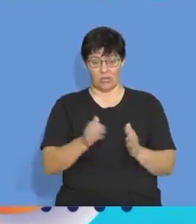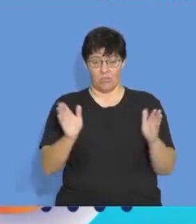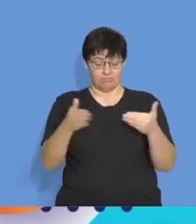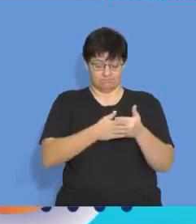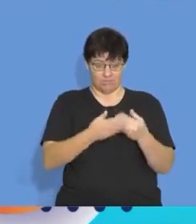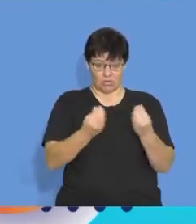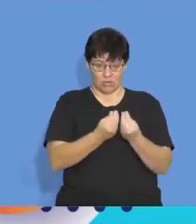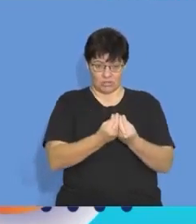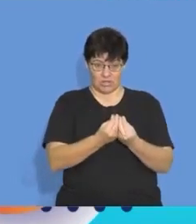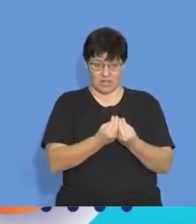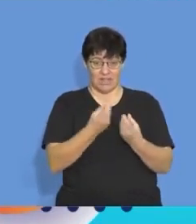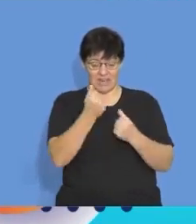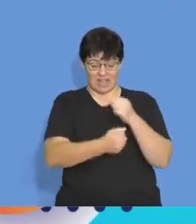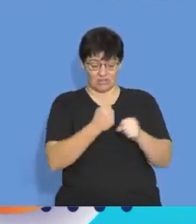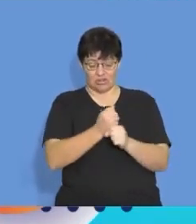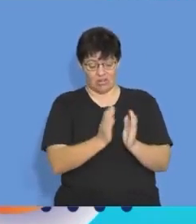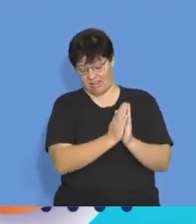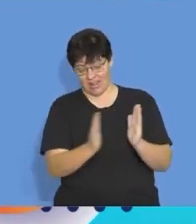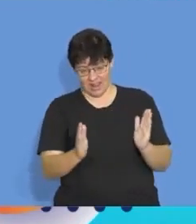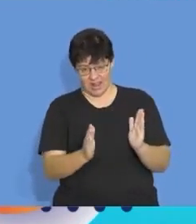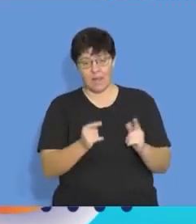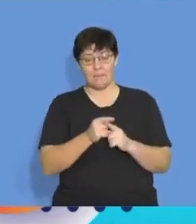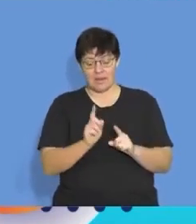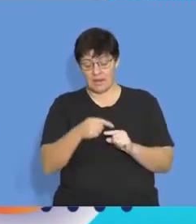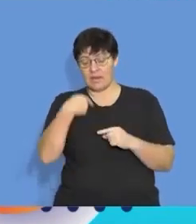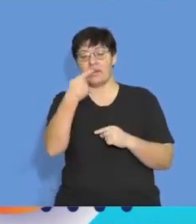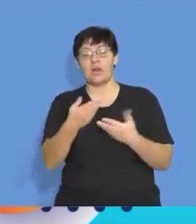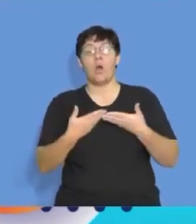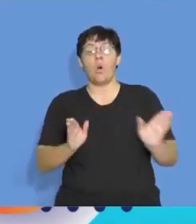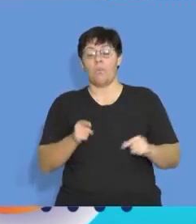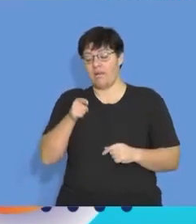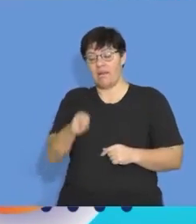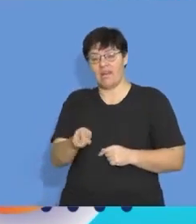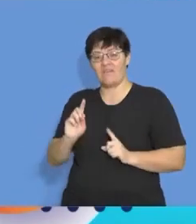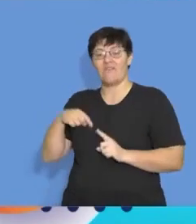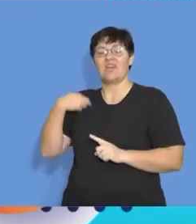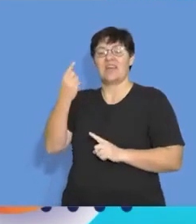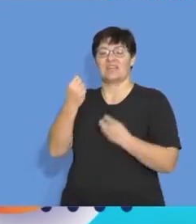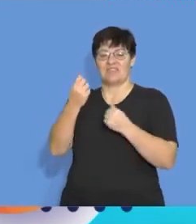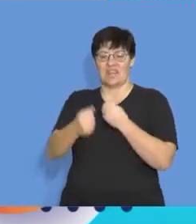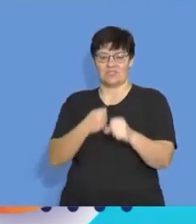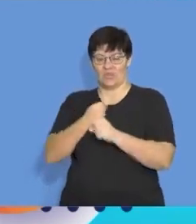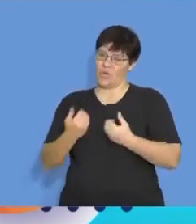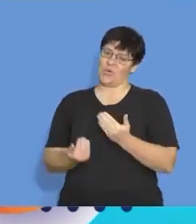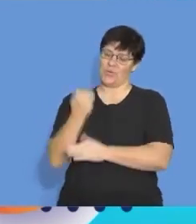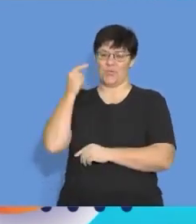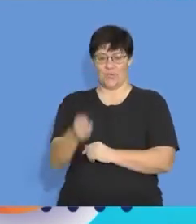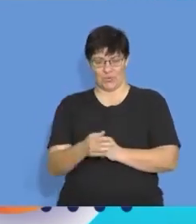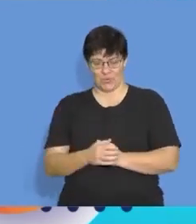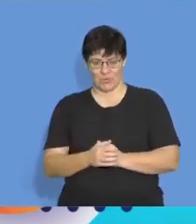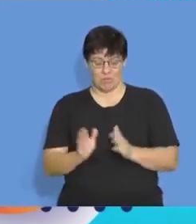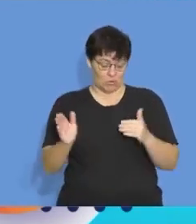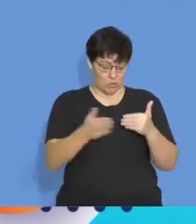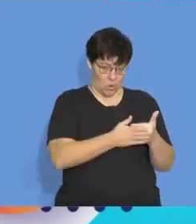or this financial period becomes the opening figure for next year. So this year's closing